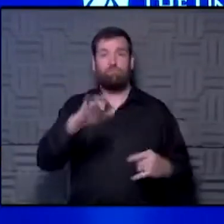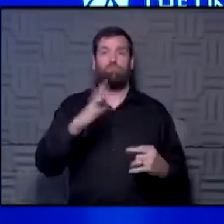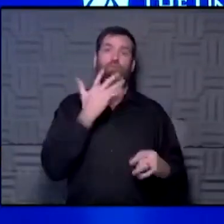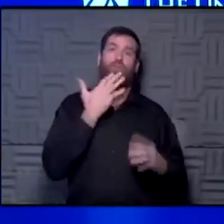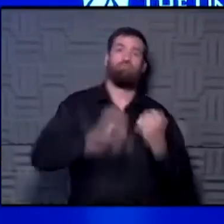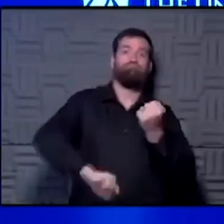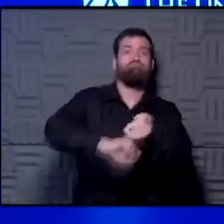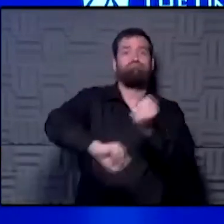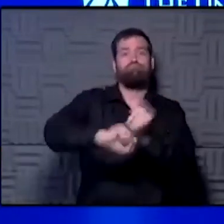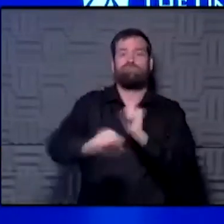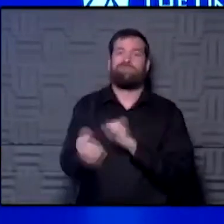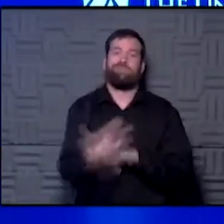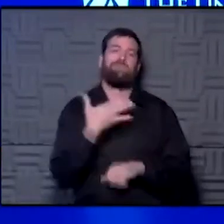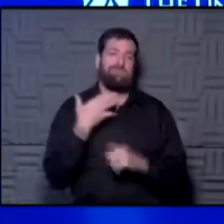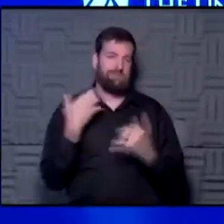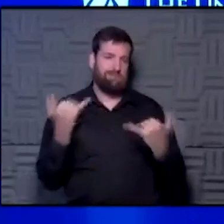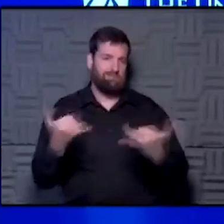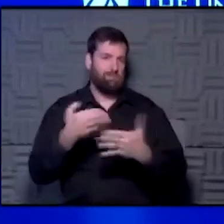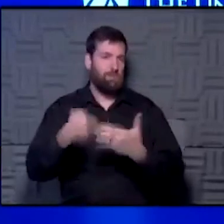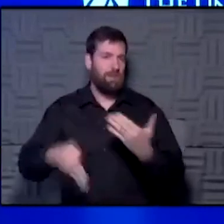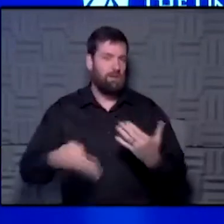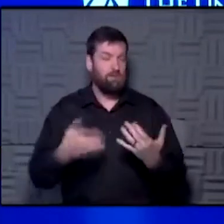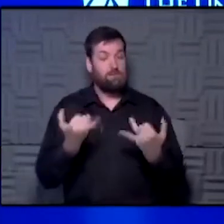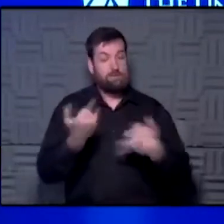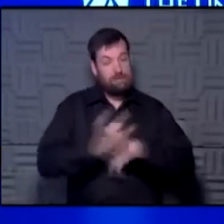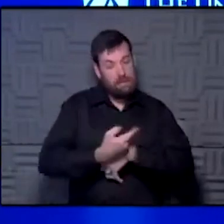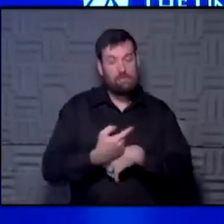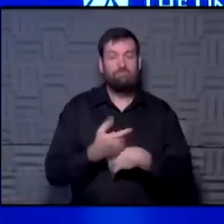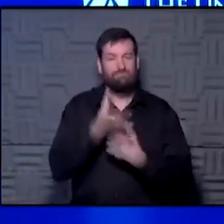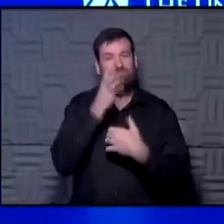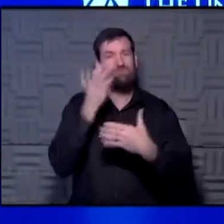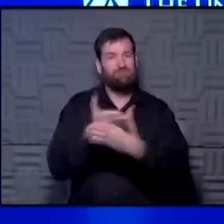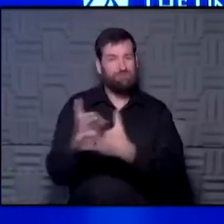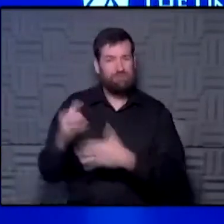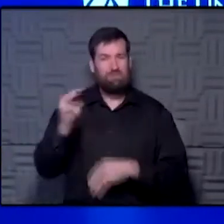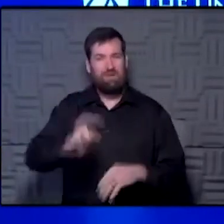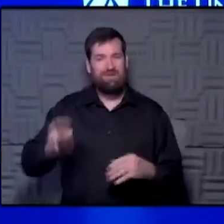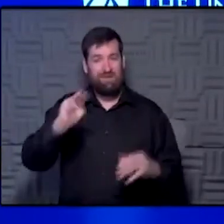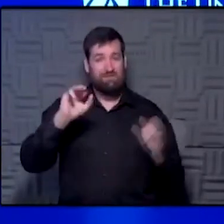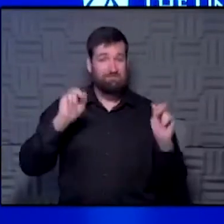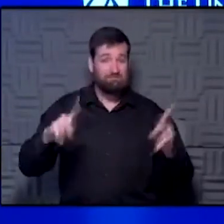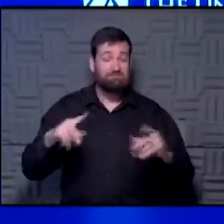send those to me over the weekend and today, and we'll share them on